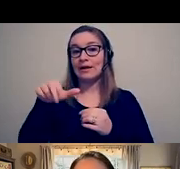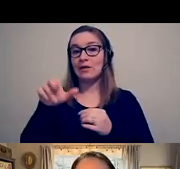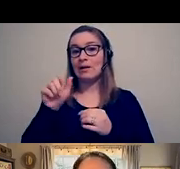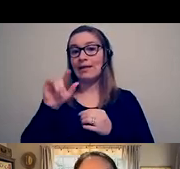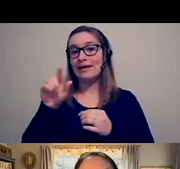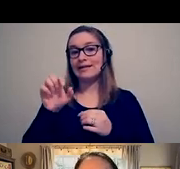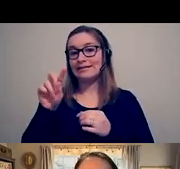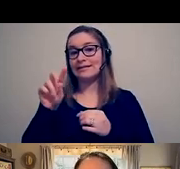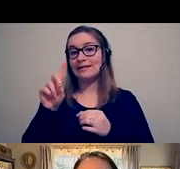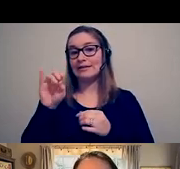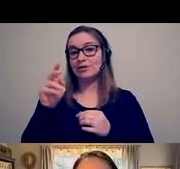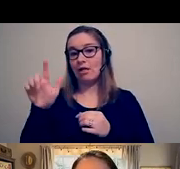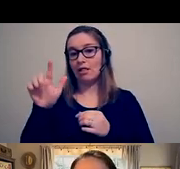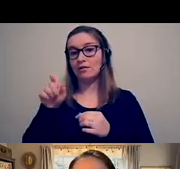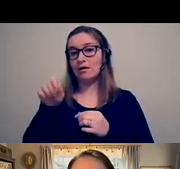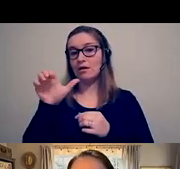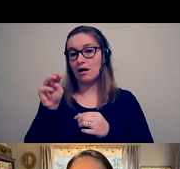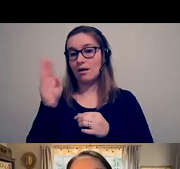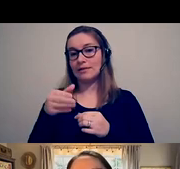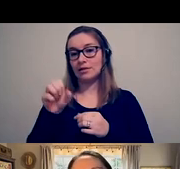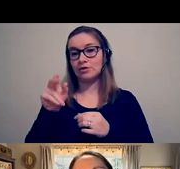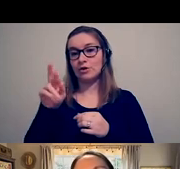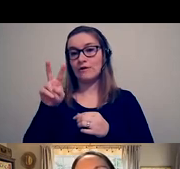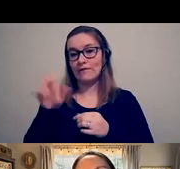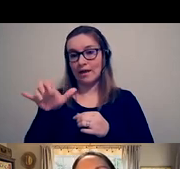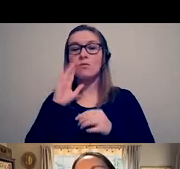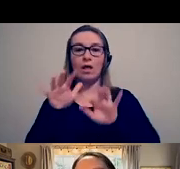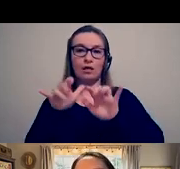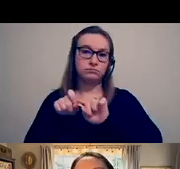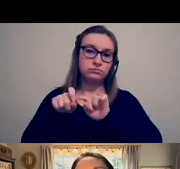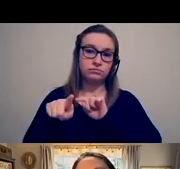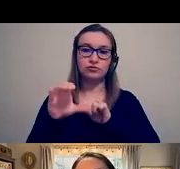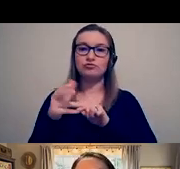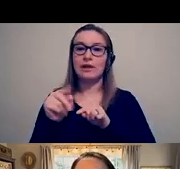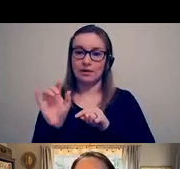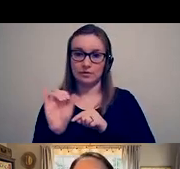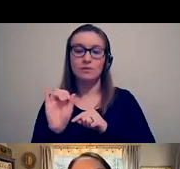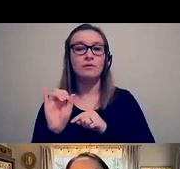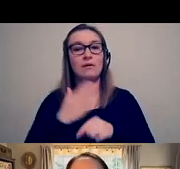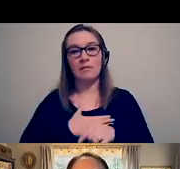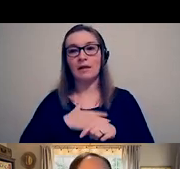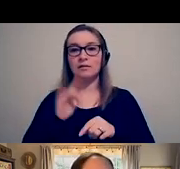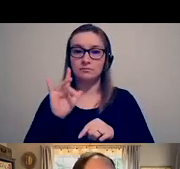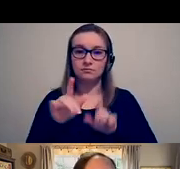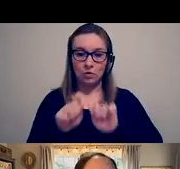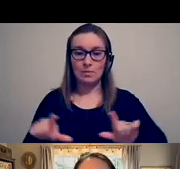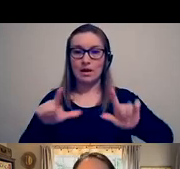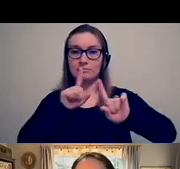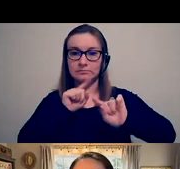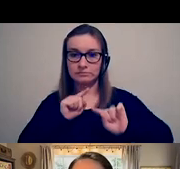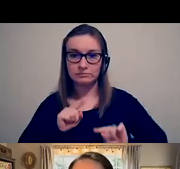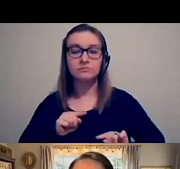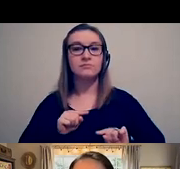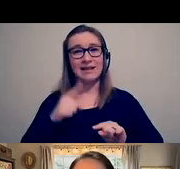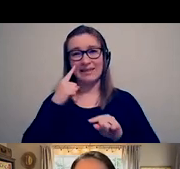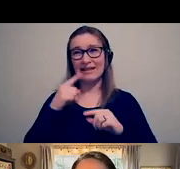equalizedigital.com/survey, that should have been posted in the chat as well. Please go take it, please share it with your network. I think we've had about 75